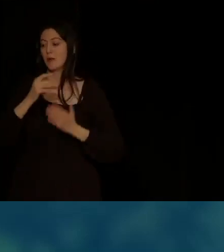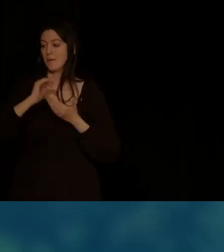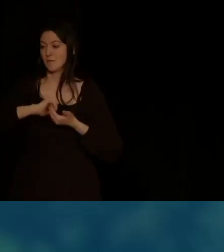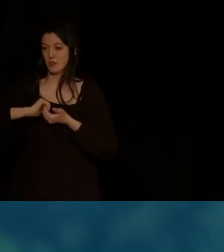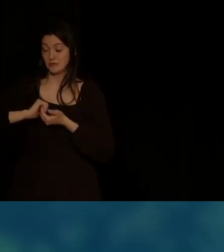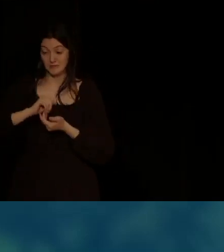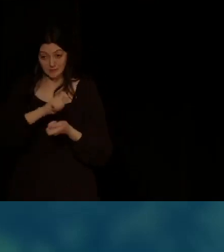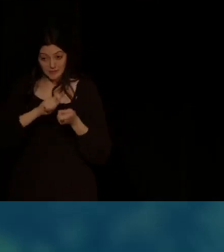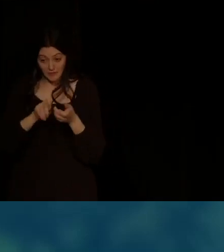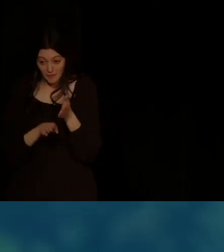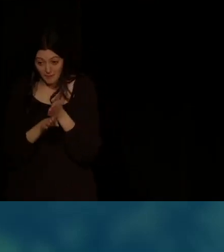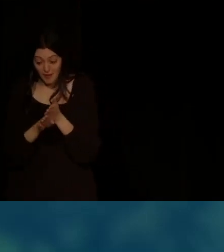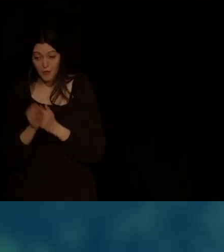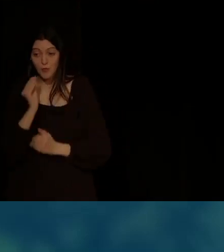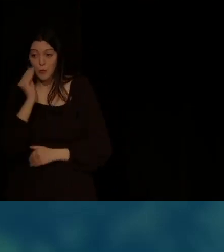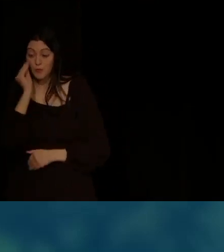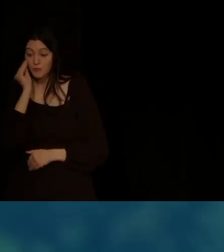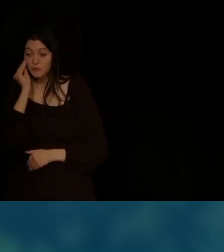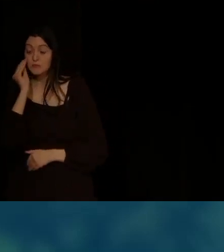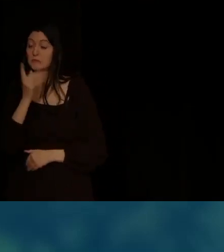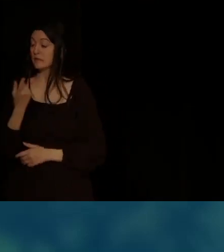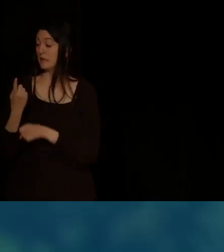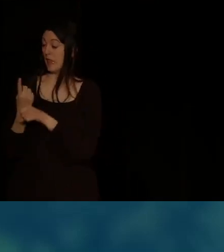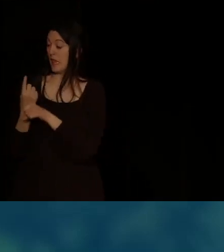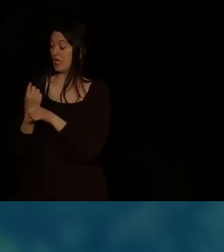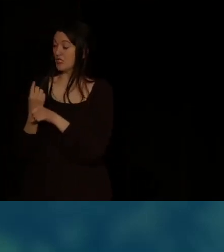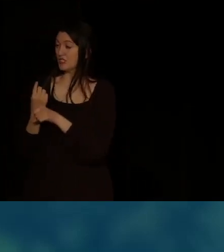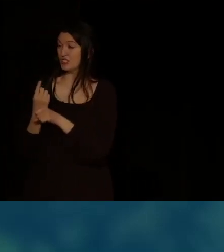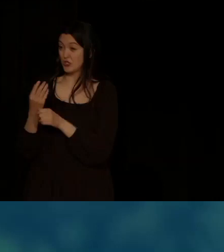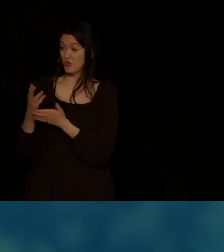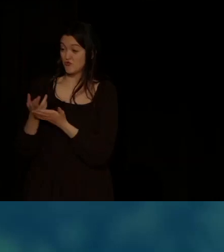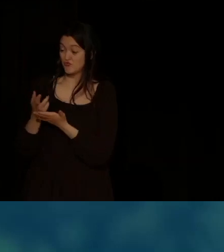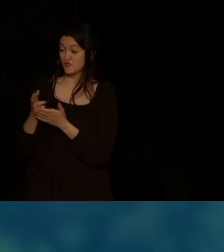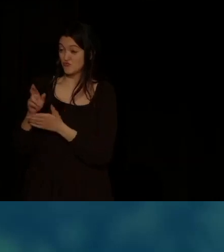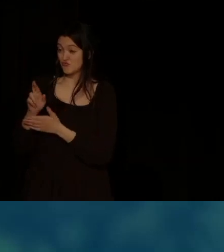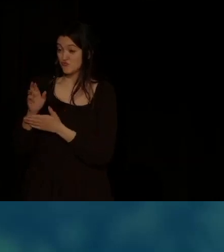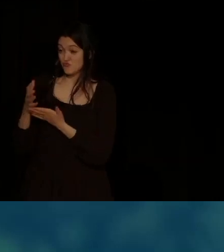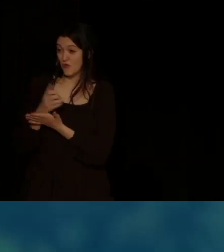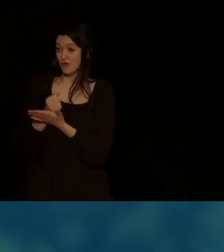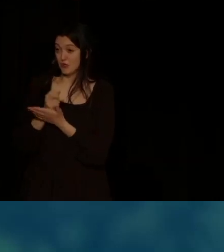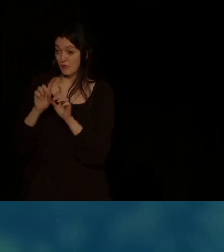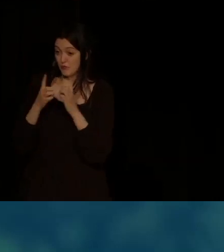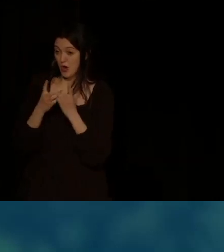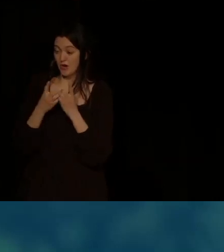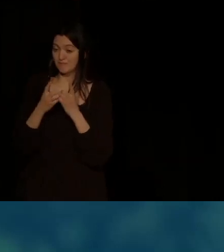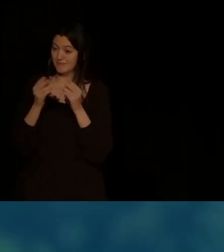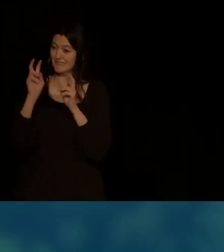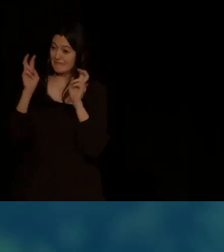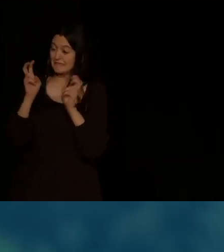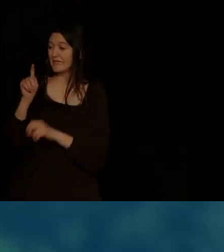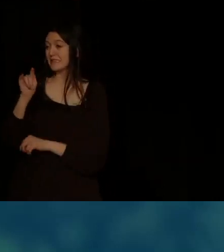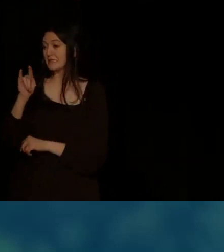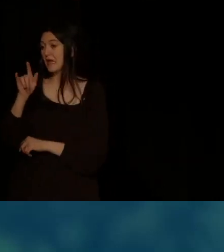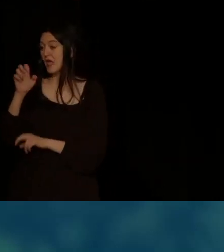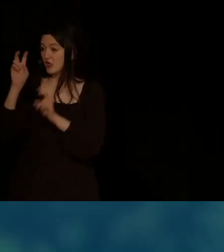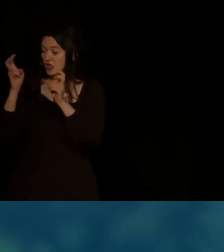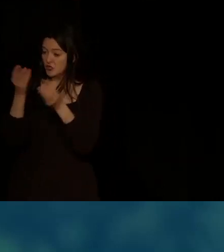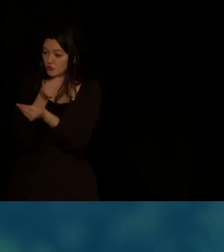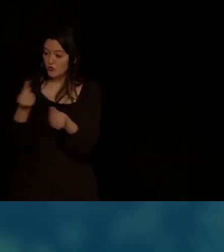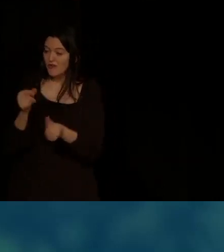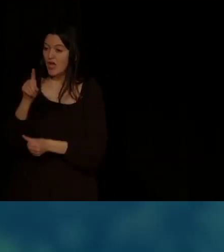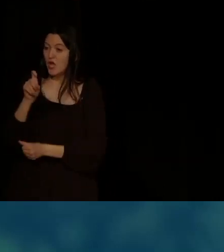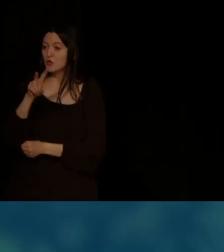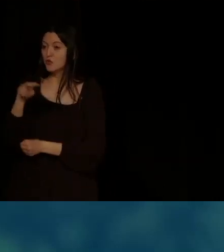especially in minority households. This past year, our Revenue Department resolved title issues for 122 households